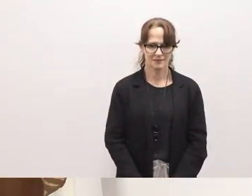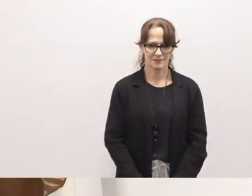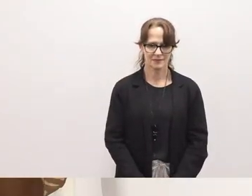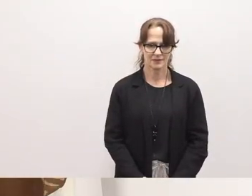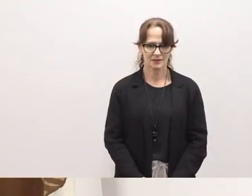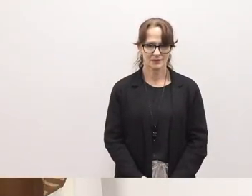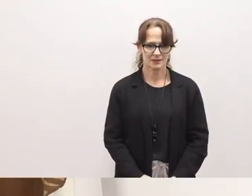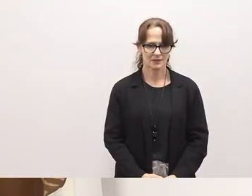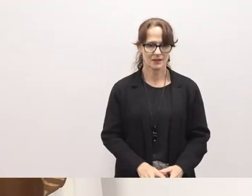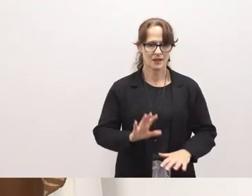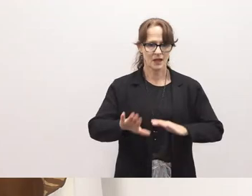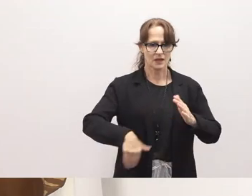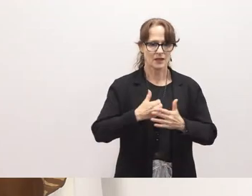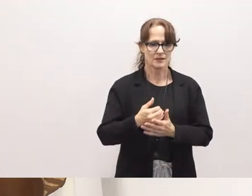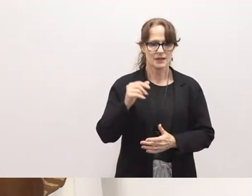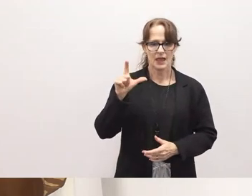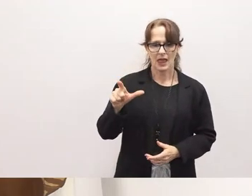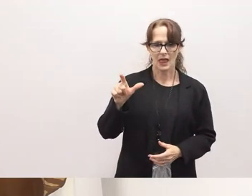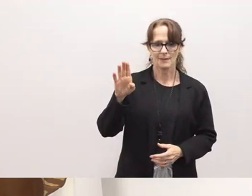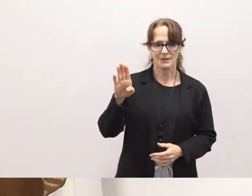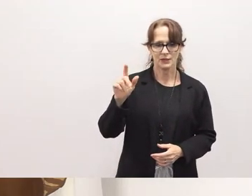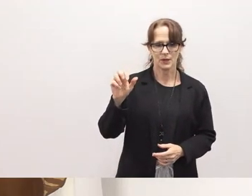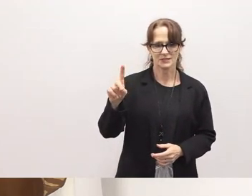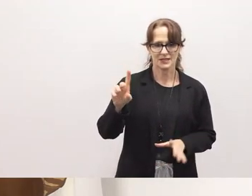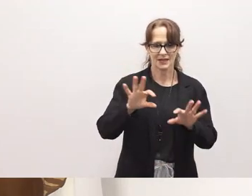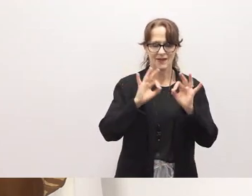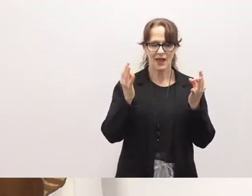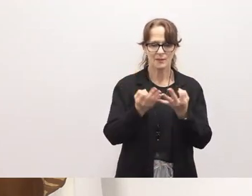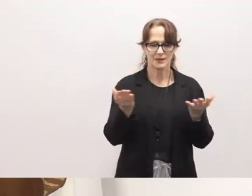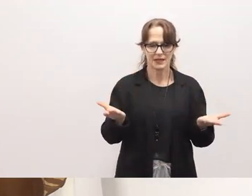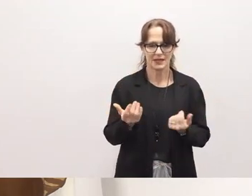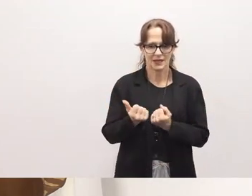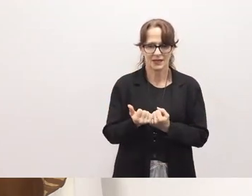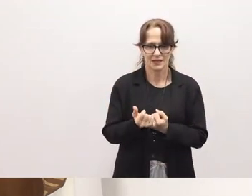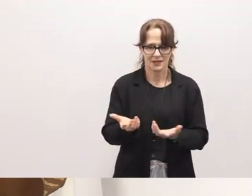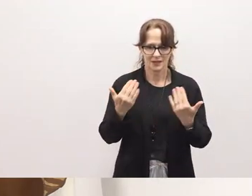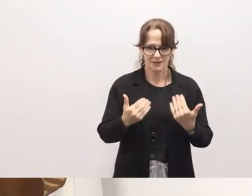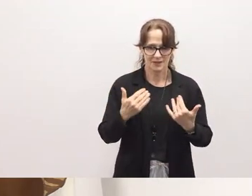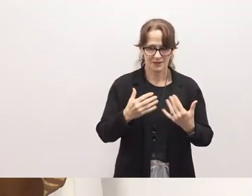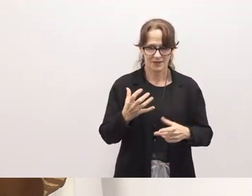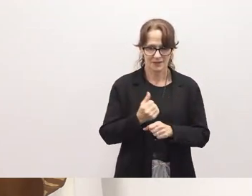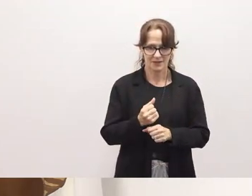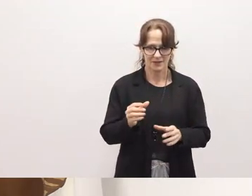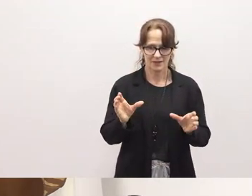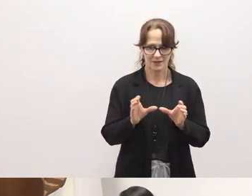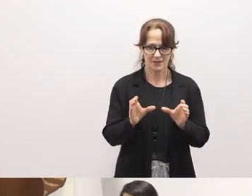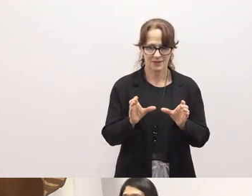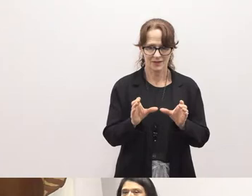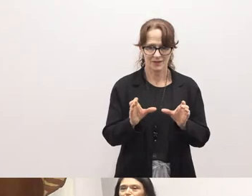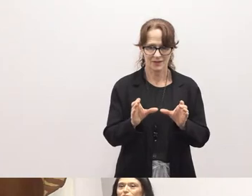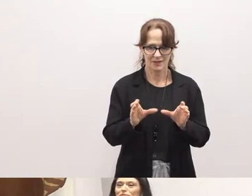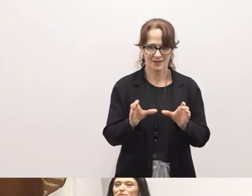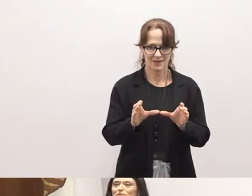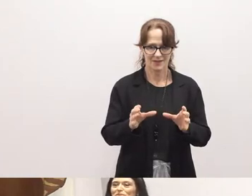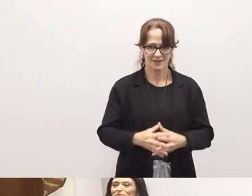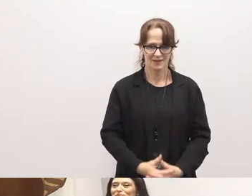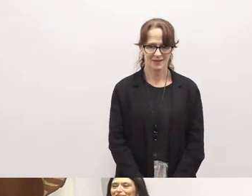And you have the entire LBUSD family here for you, Axel. And please come forward to receive your certificate.